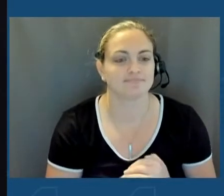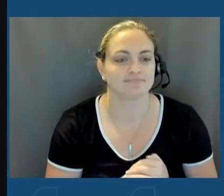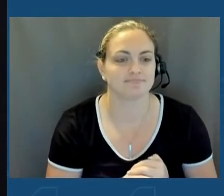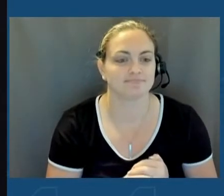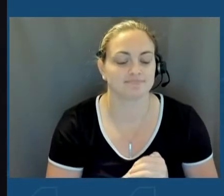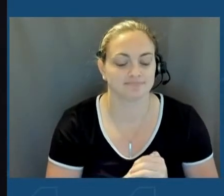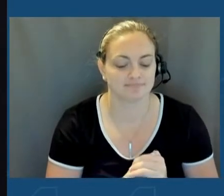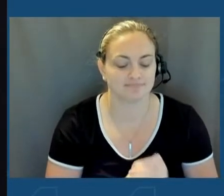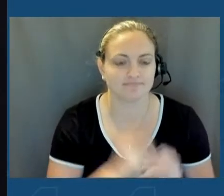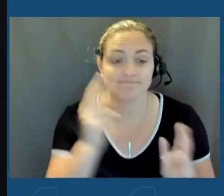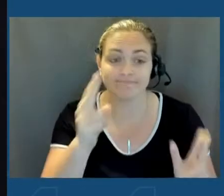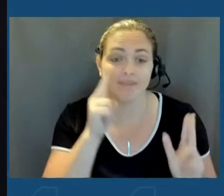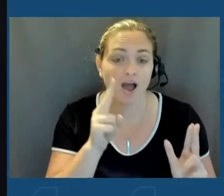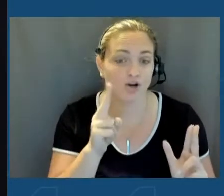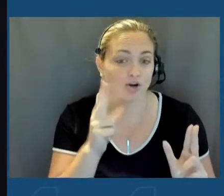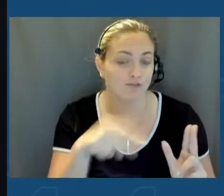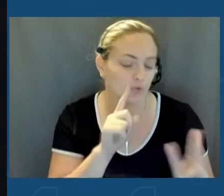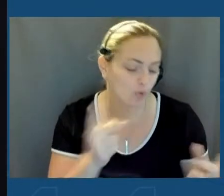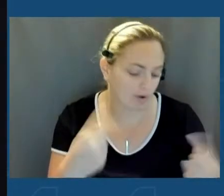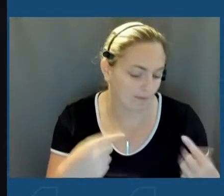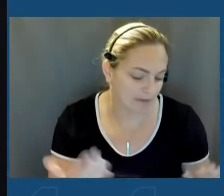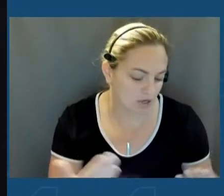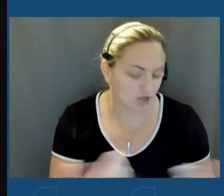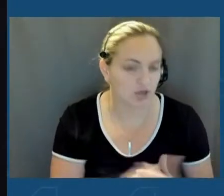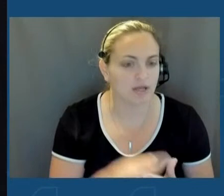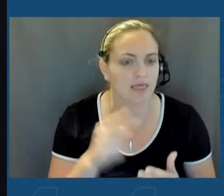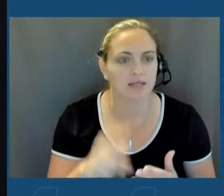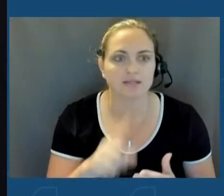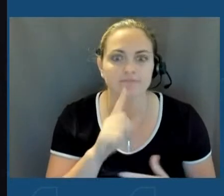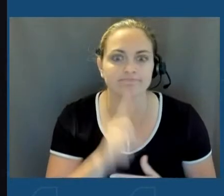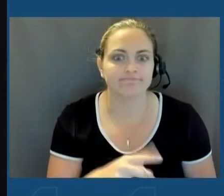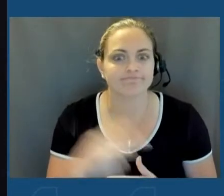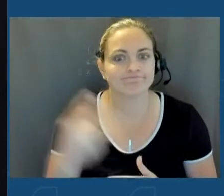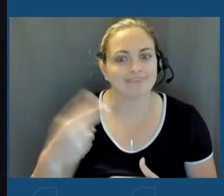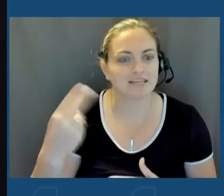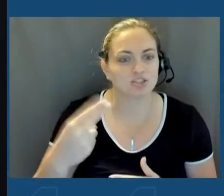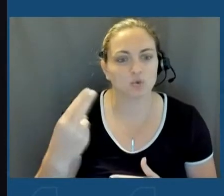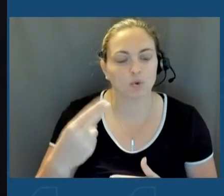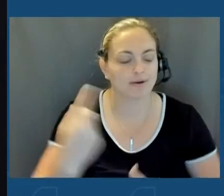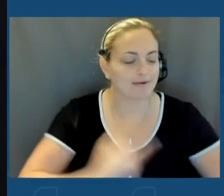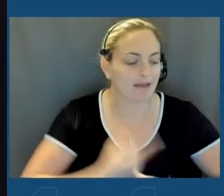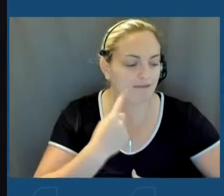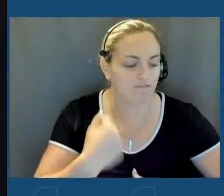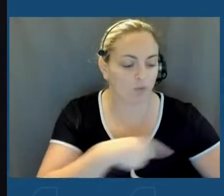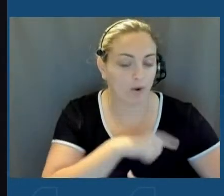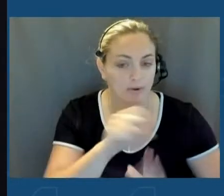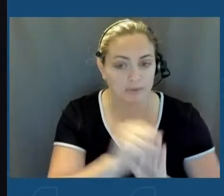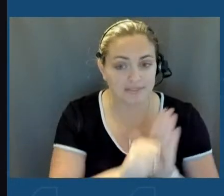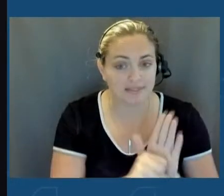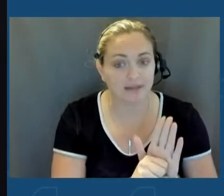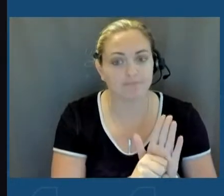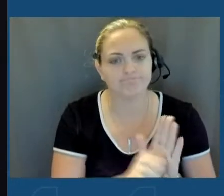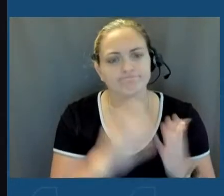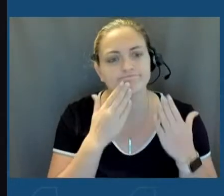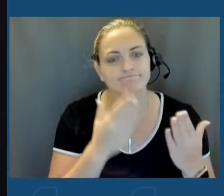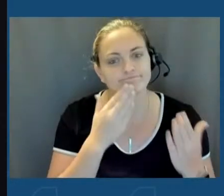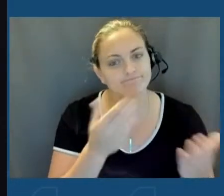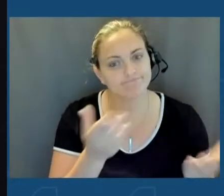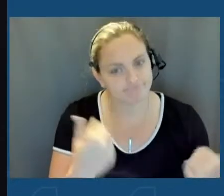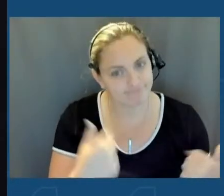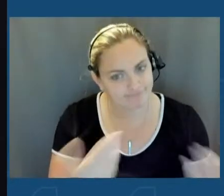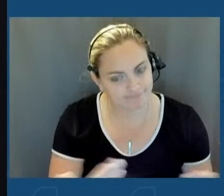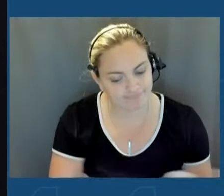we're honored to have you here. This is a truly historic day for our state, and we thank you for being here with